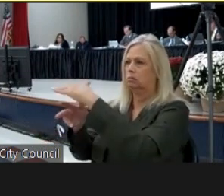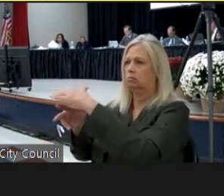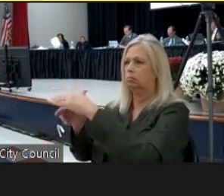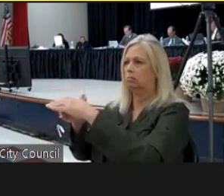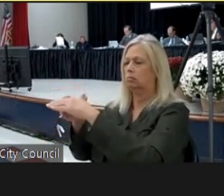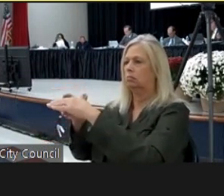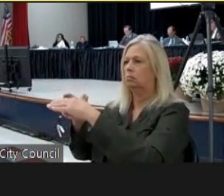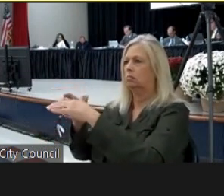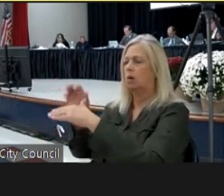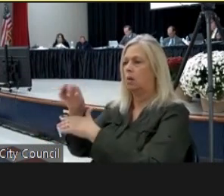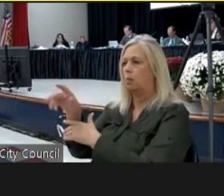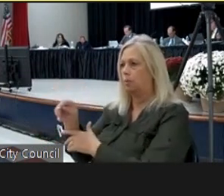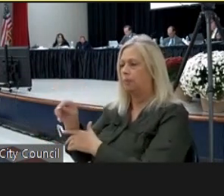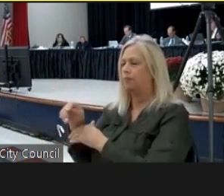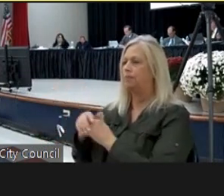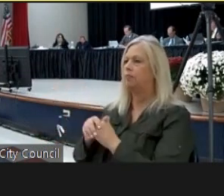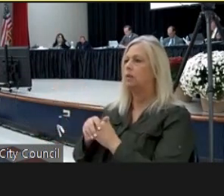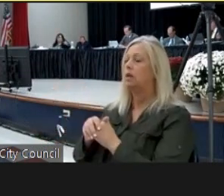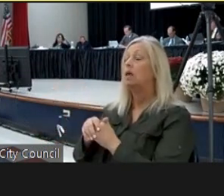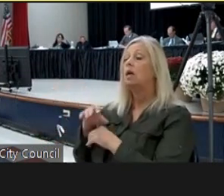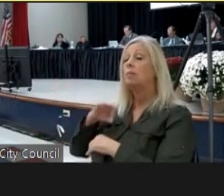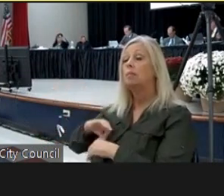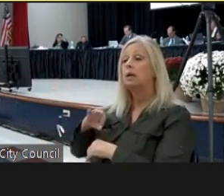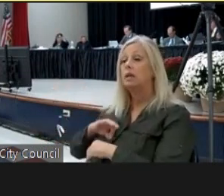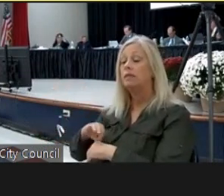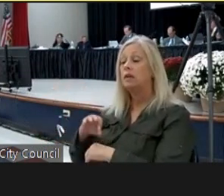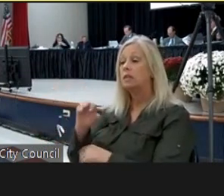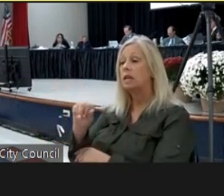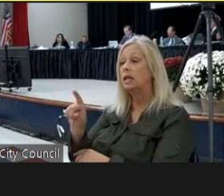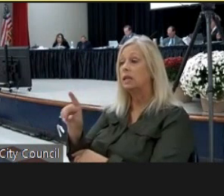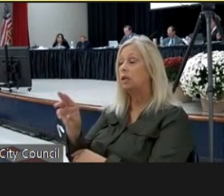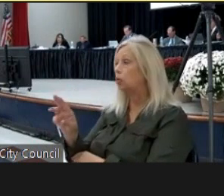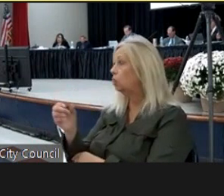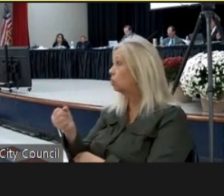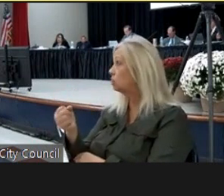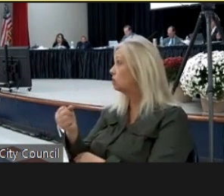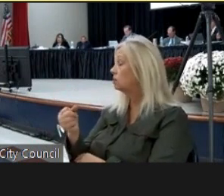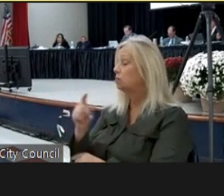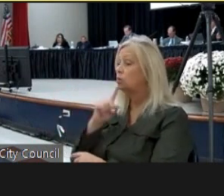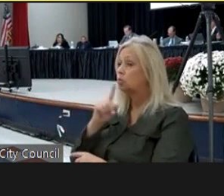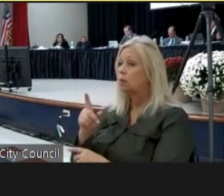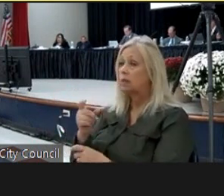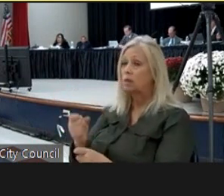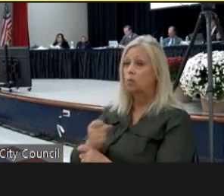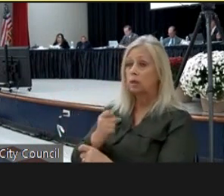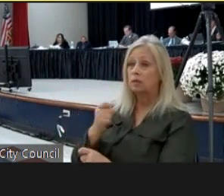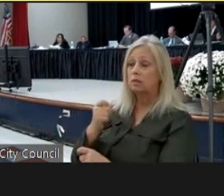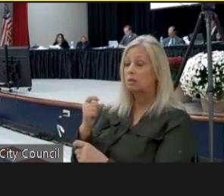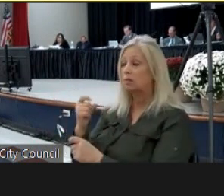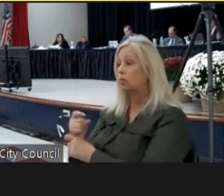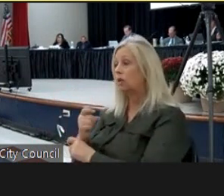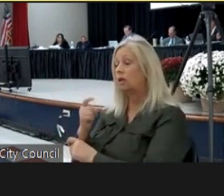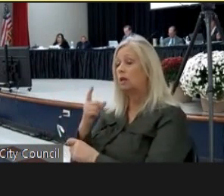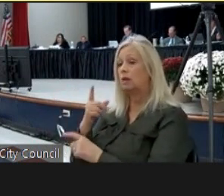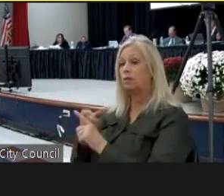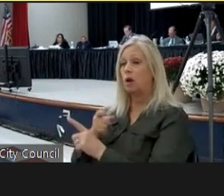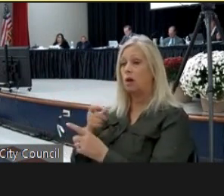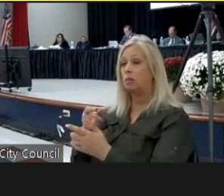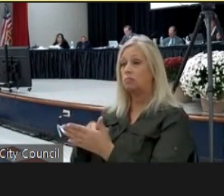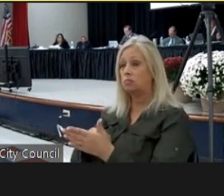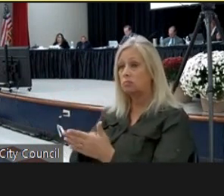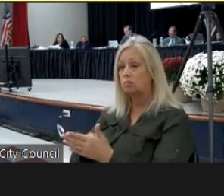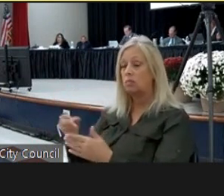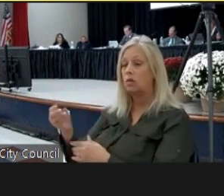And some of the benefits of ADUs is a win-win from an affordability standpoint. It provides an affordable